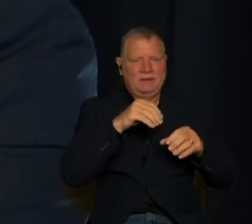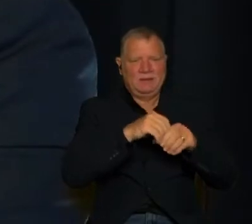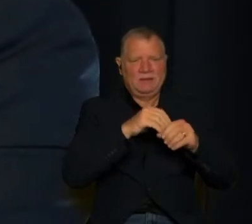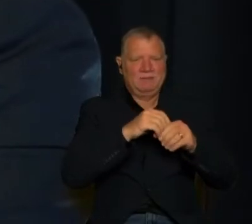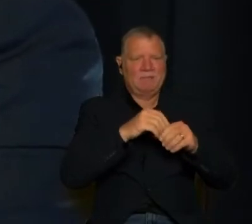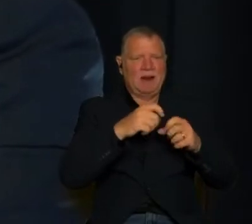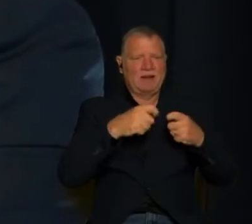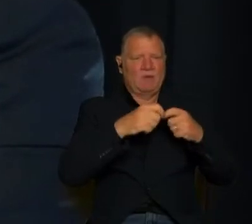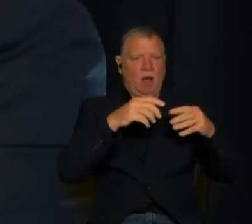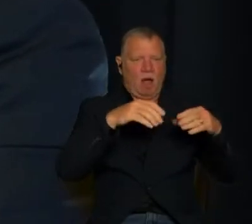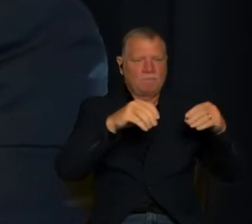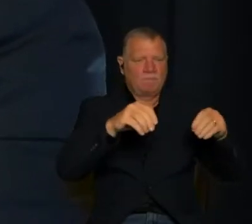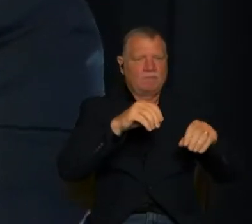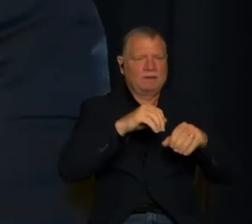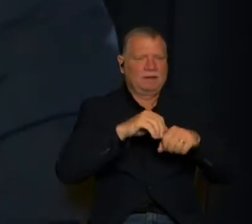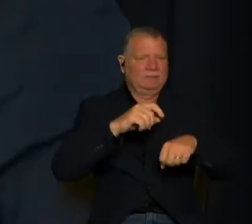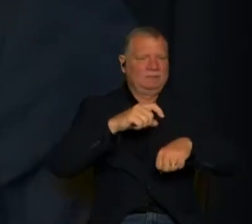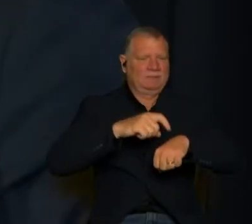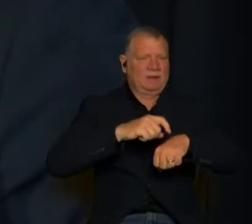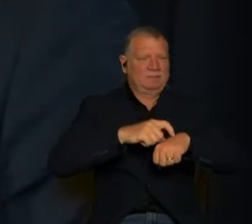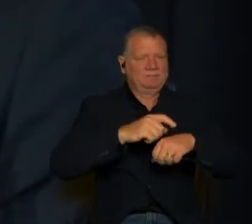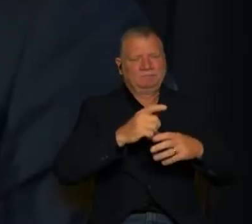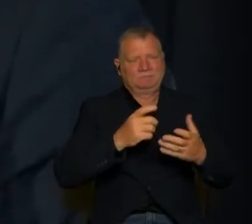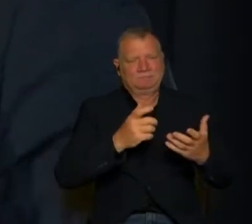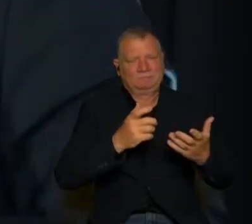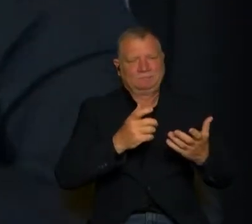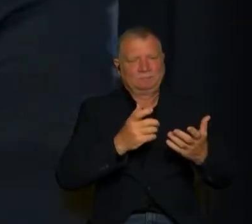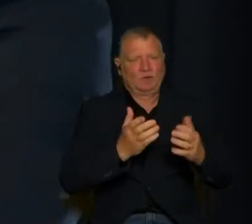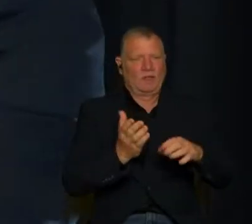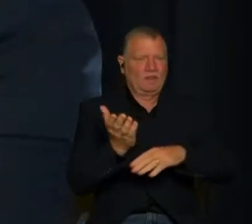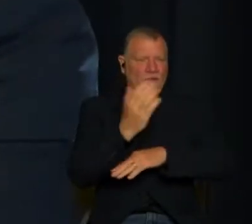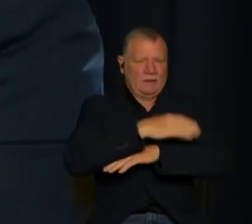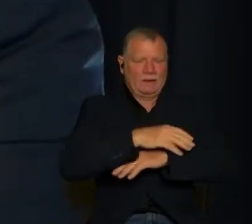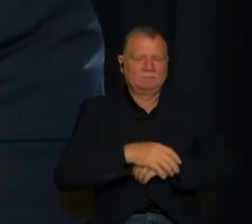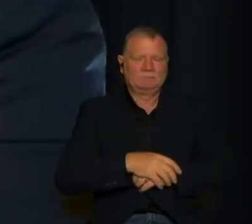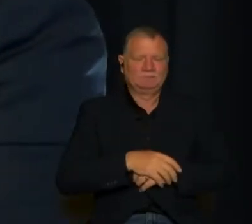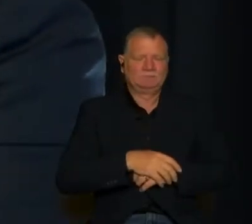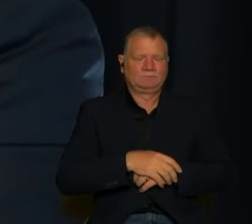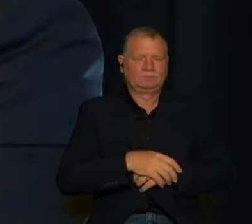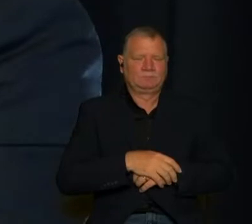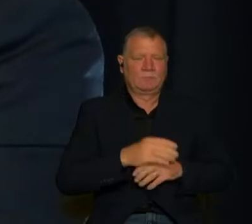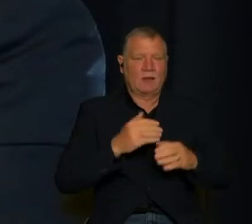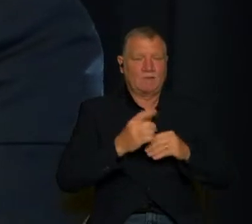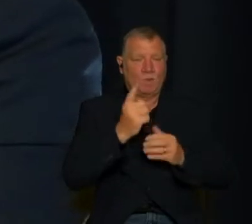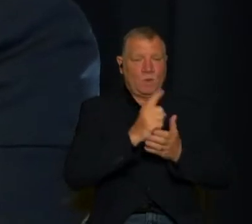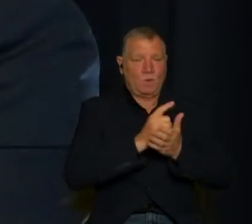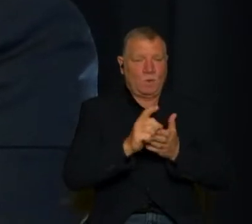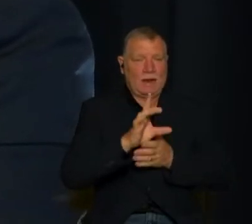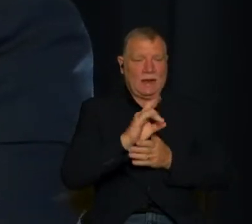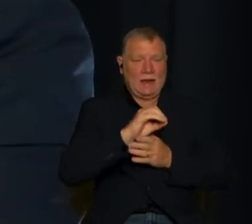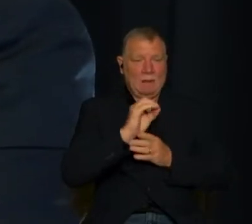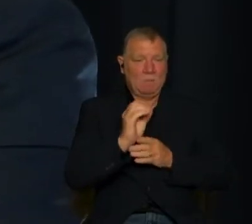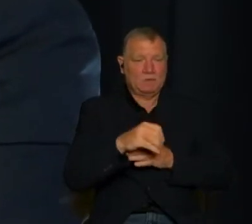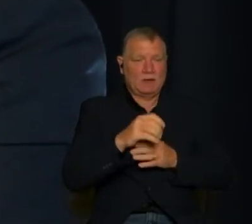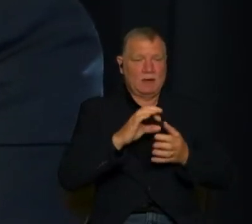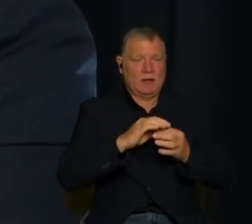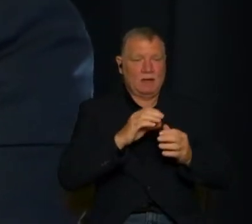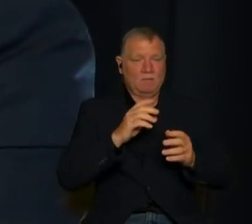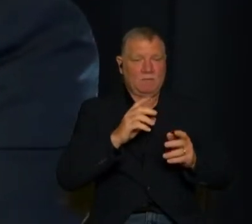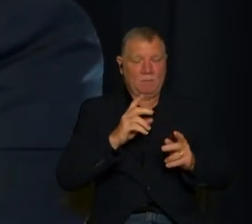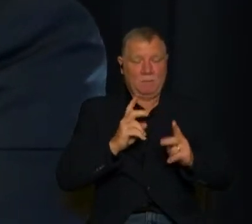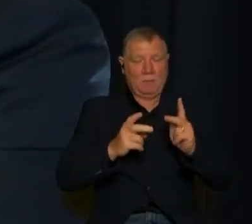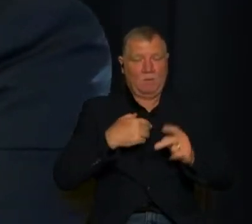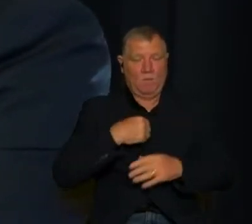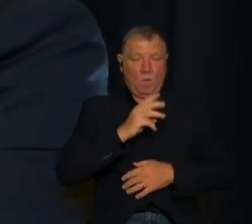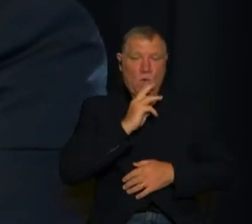hours. PRASA reported that after a week of Fiona's landfall, 80% of its customers had water.